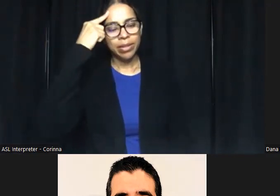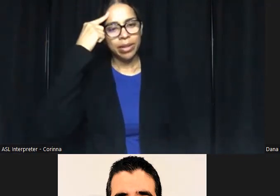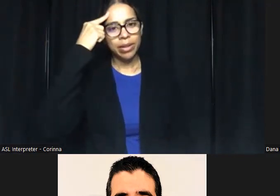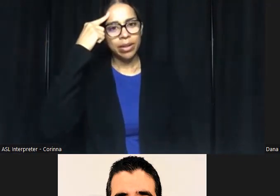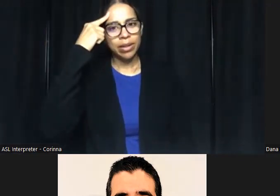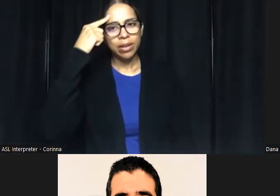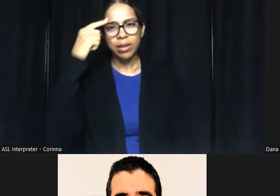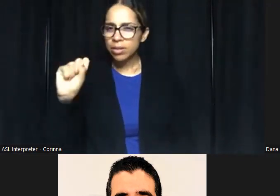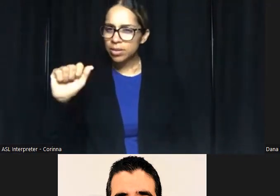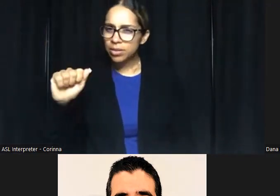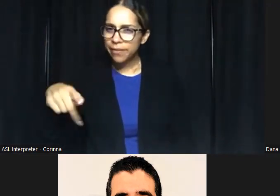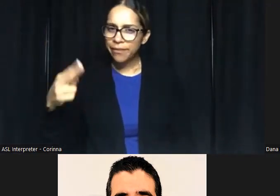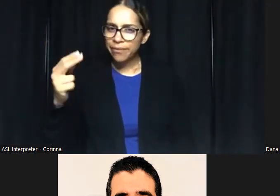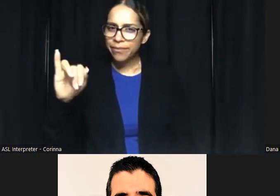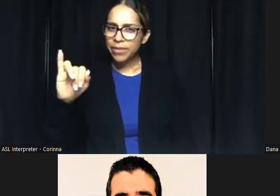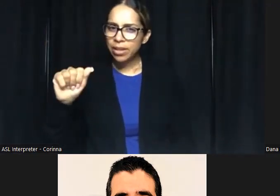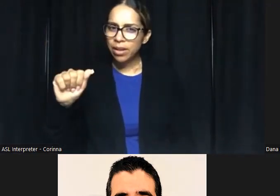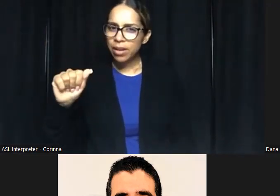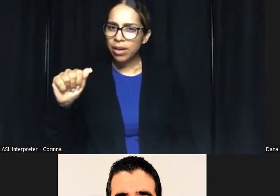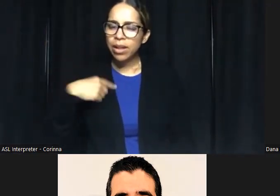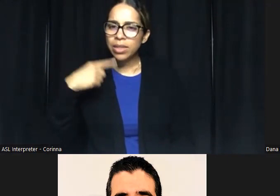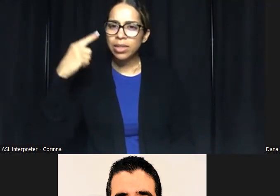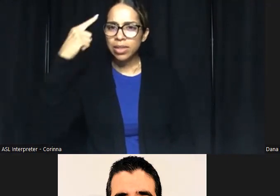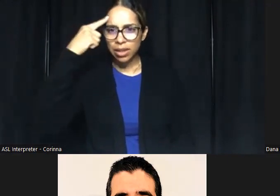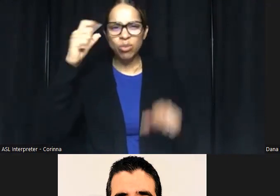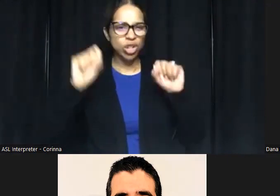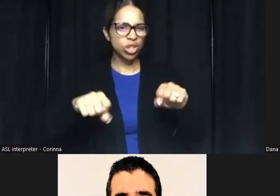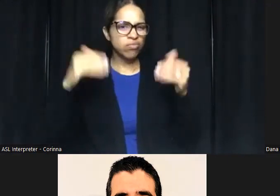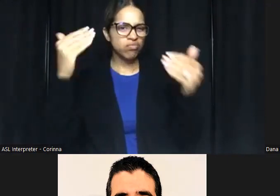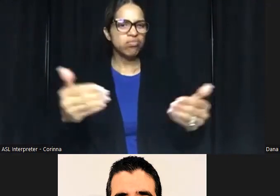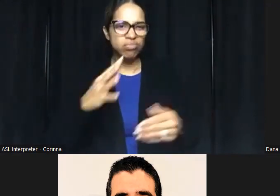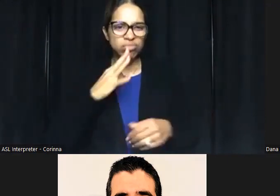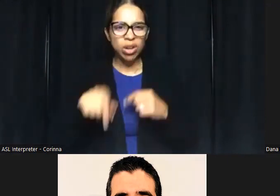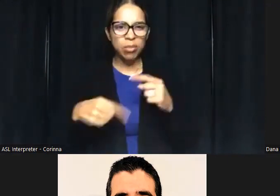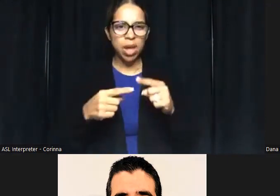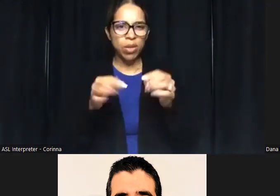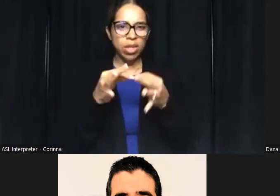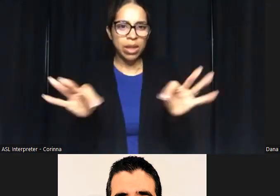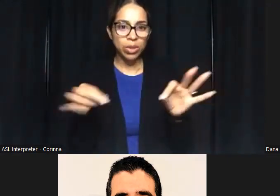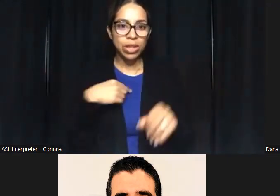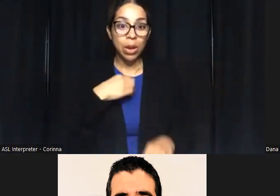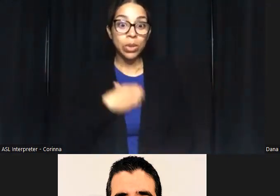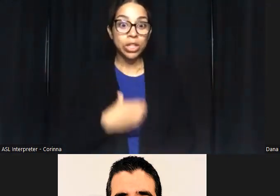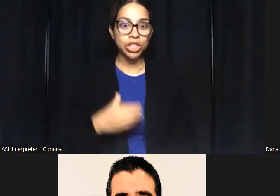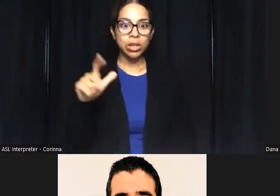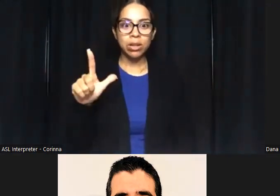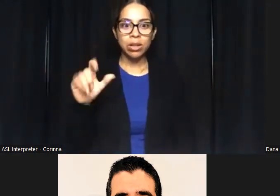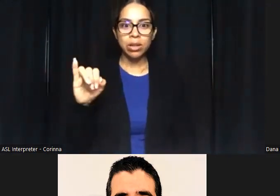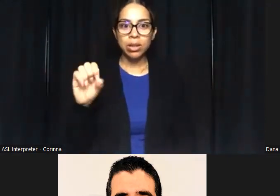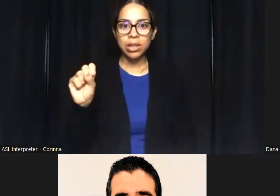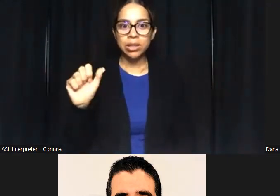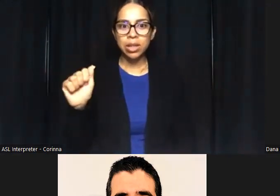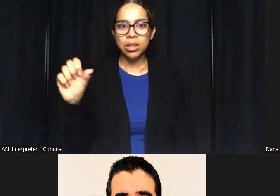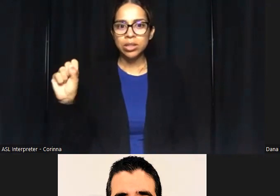Sophia, as we talk, I think we could just dive into language. I wish Julissa Soto was with us today